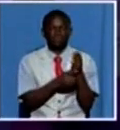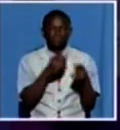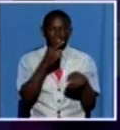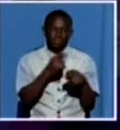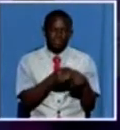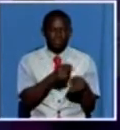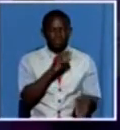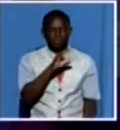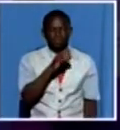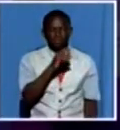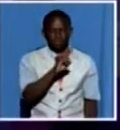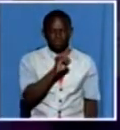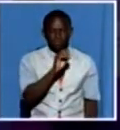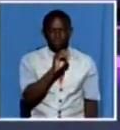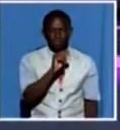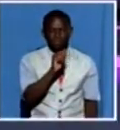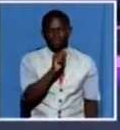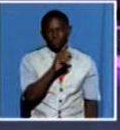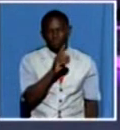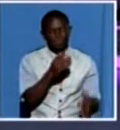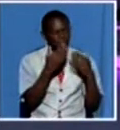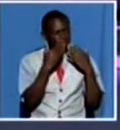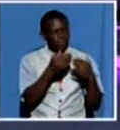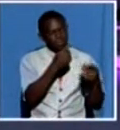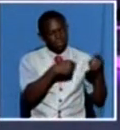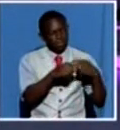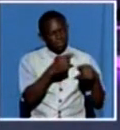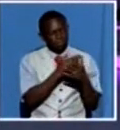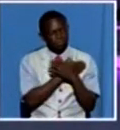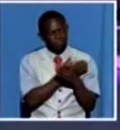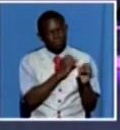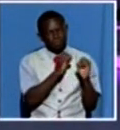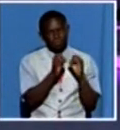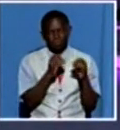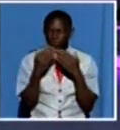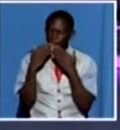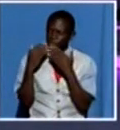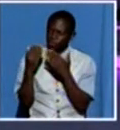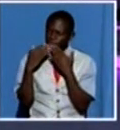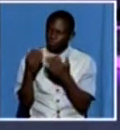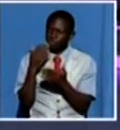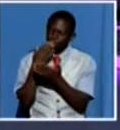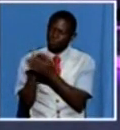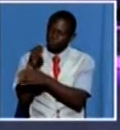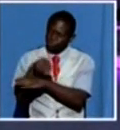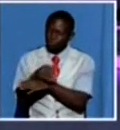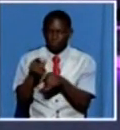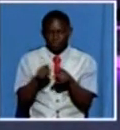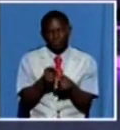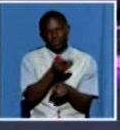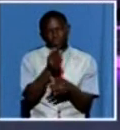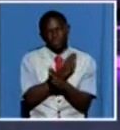Sunday interview. Thank you so much, Franklin. Good evening, and good evening, Zambian viewers. It's a question that I'm sure you